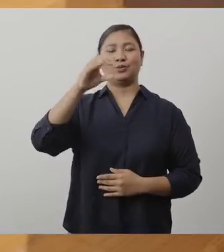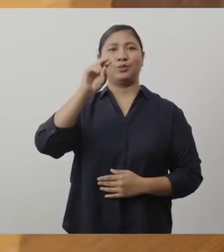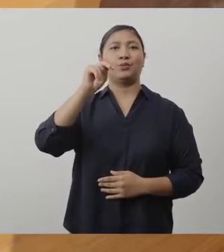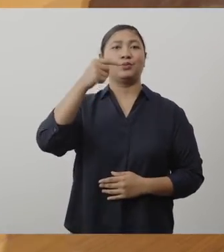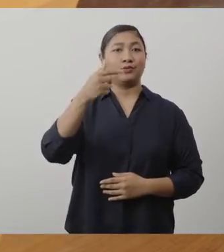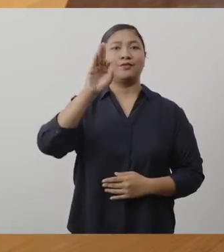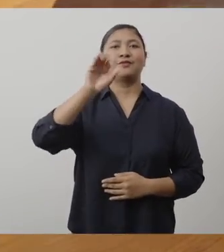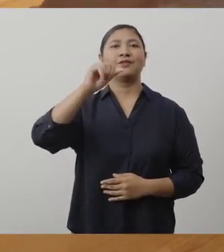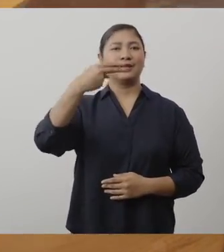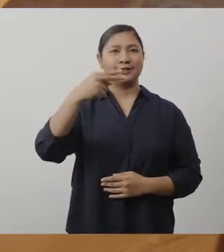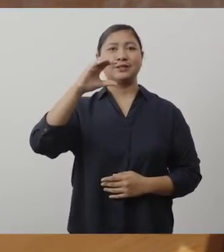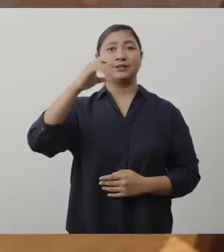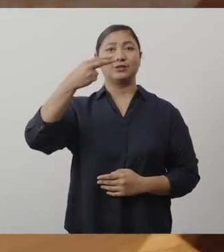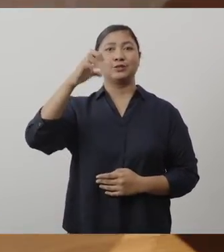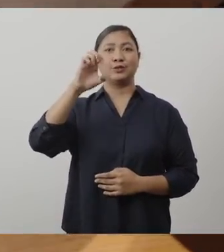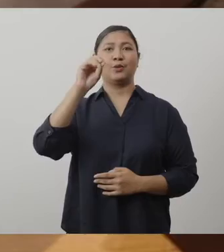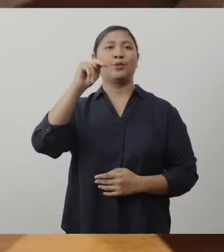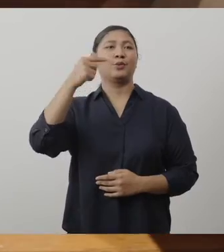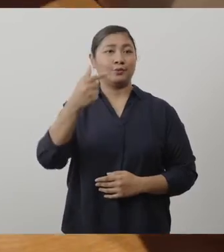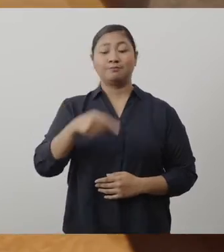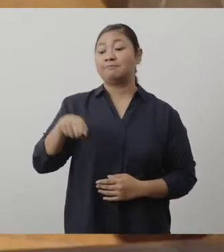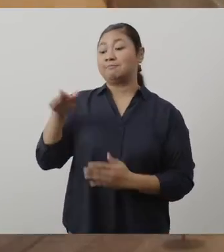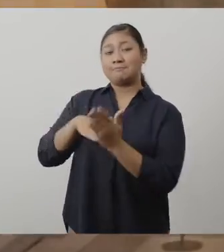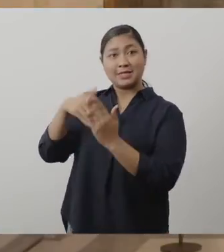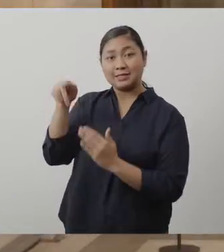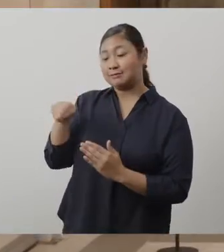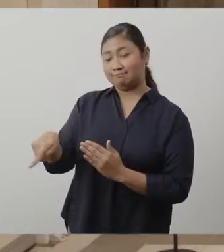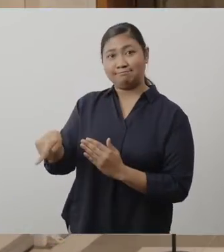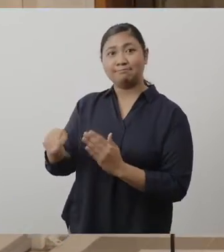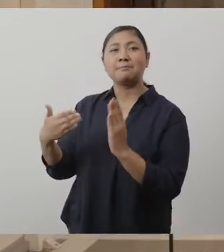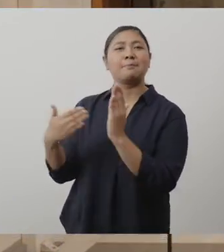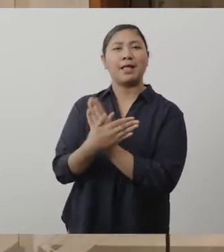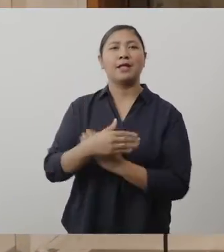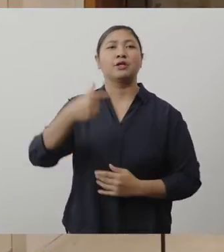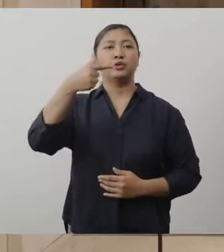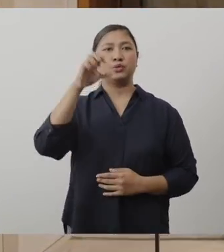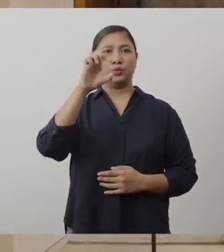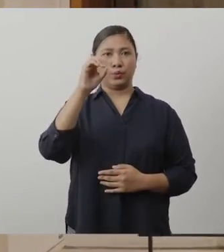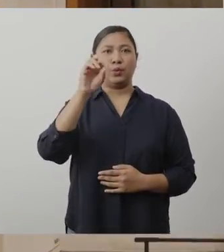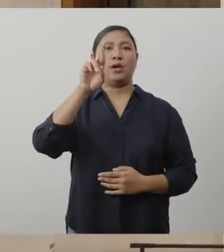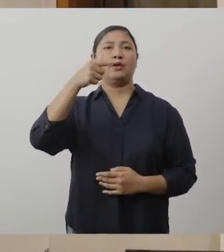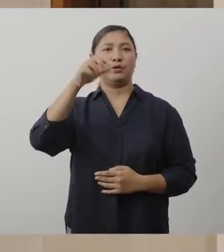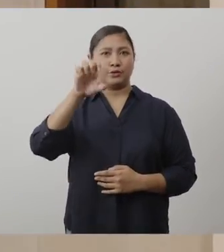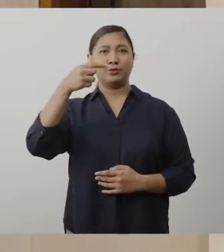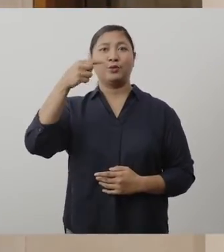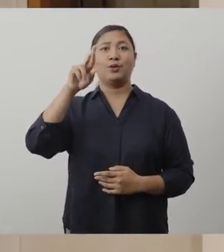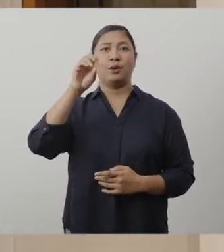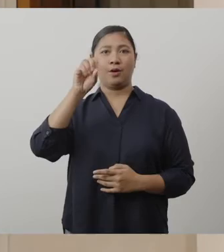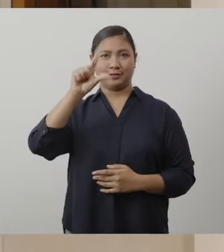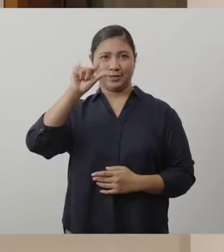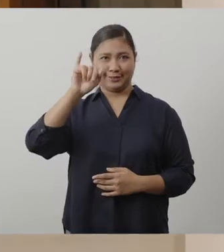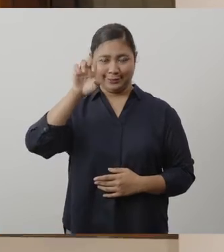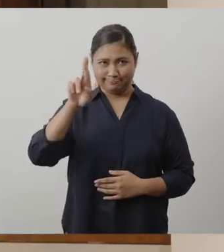a sculpture by artist Chong Fa Chong and a pair of paintings by George Groslier. Each artwork represents